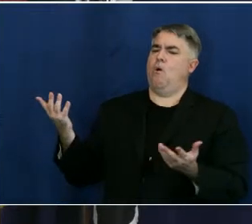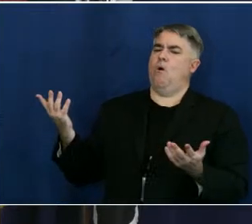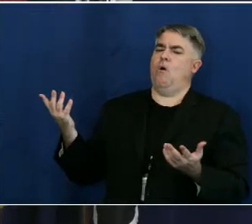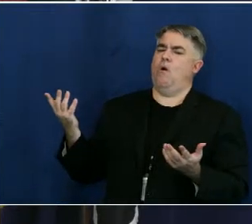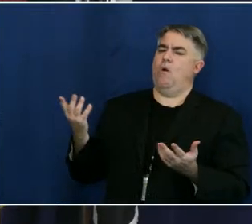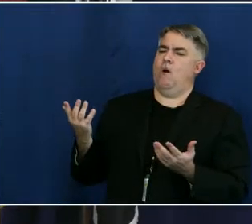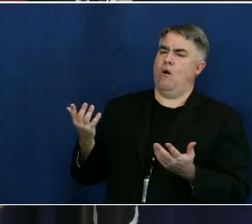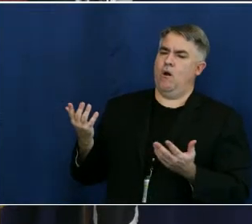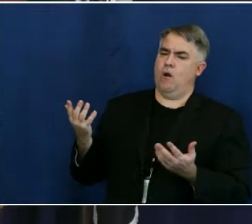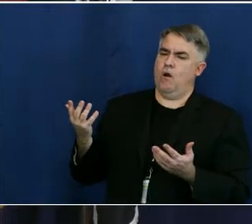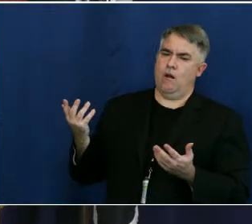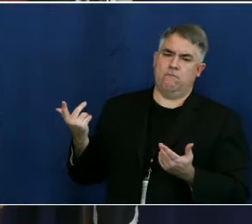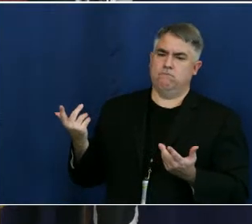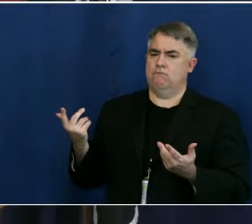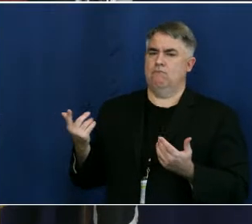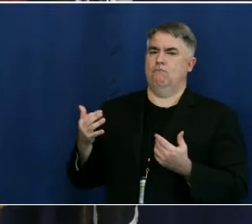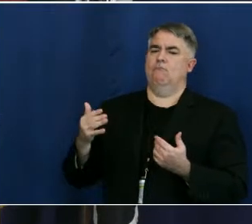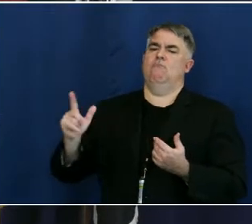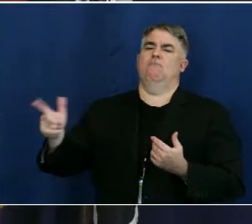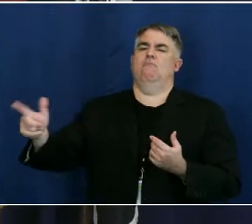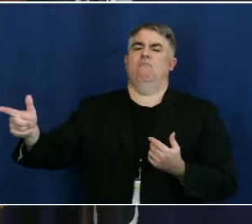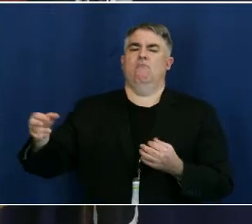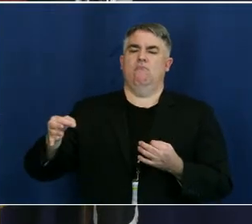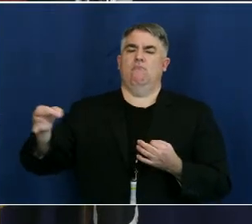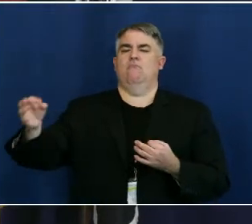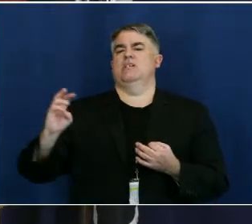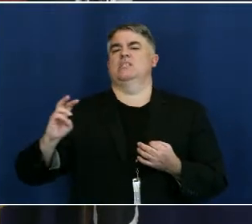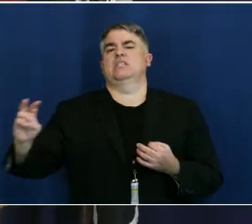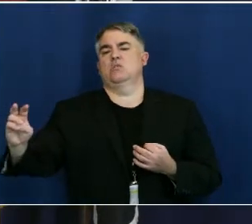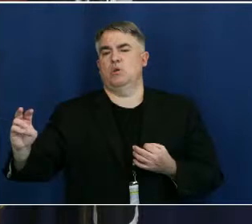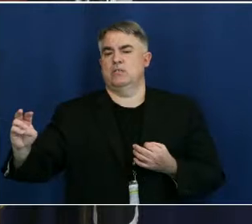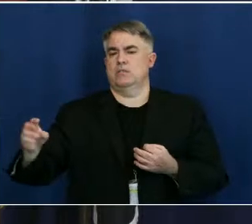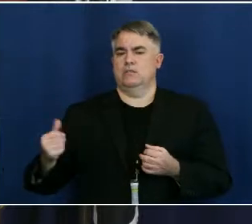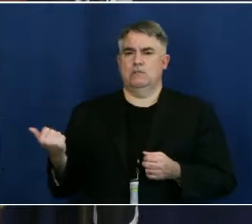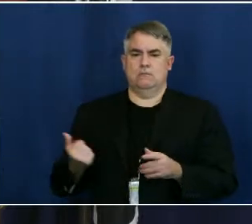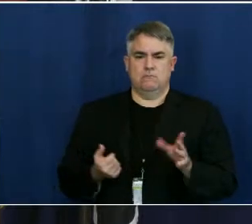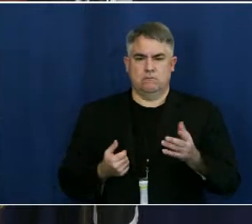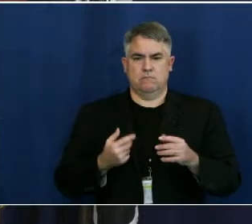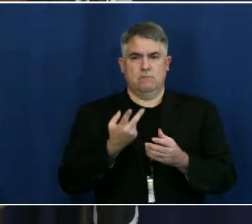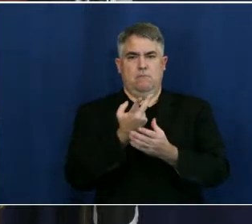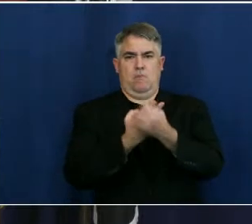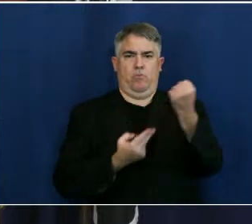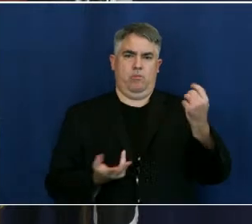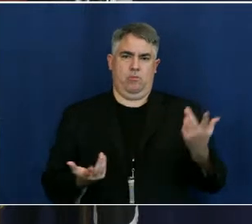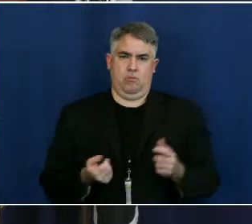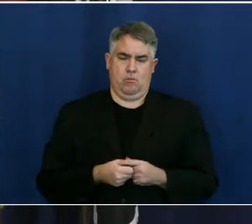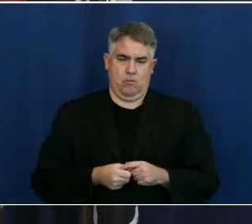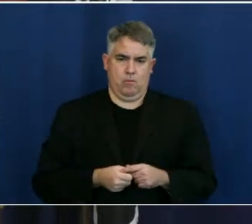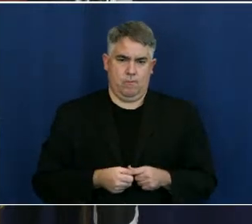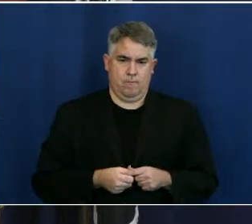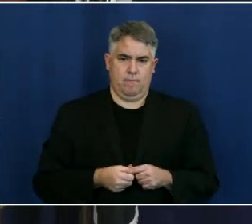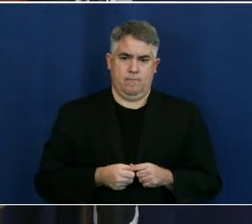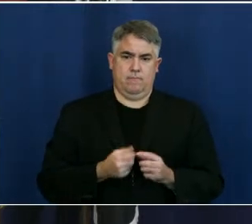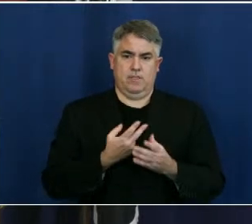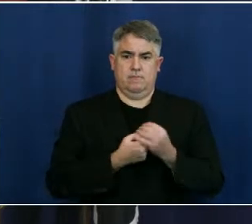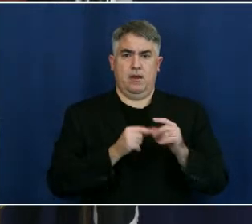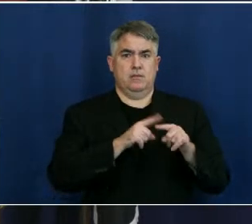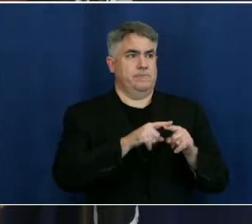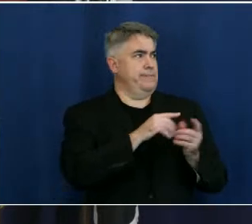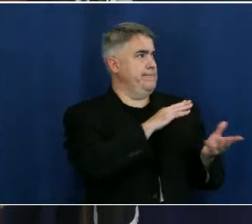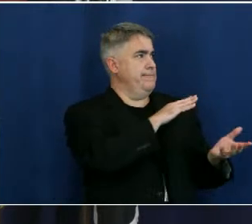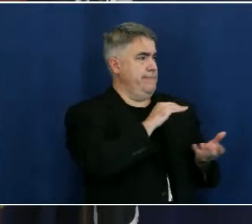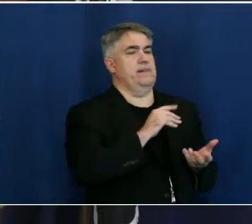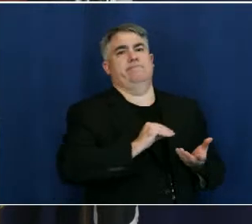the let's run it all the way out to 6 weeks? It could be a combination of both, Paul. It depends upon the supply